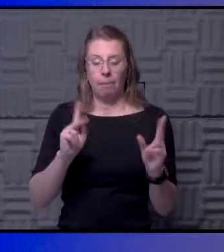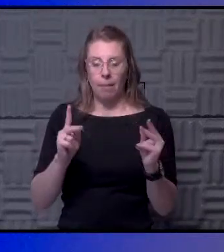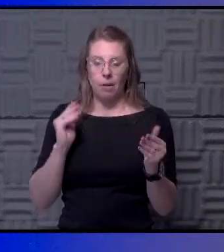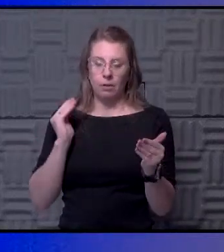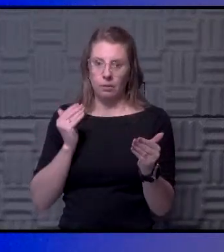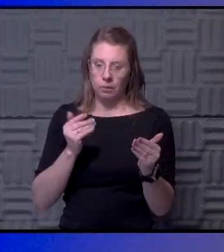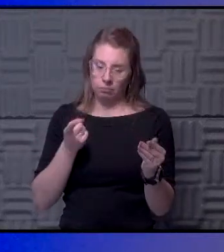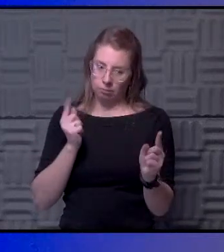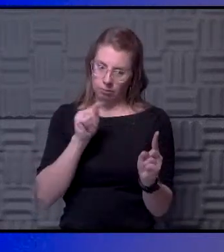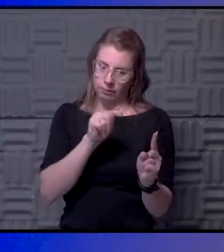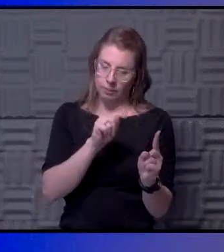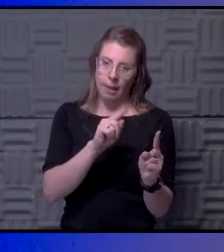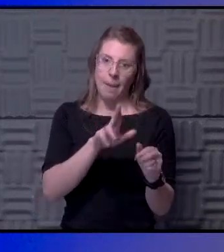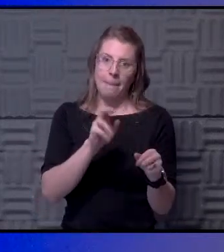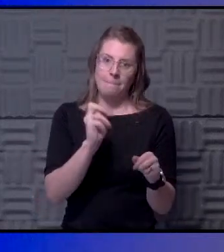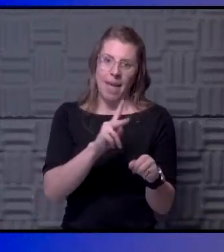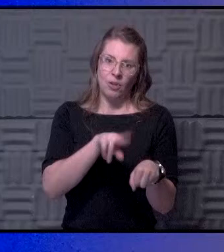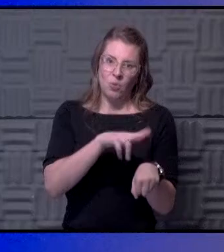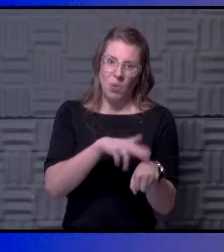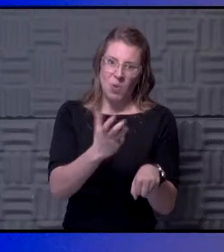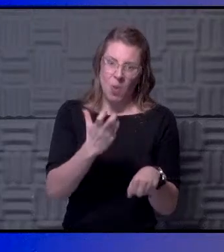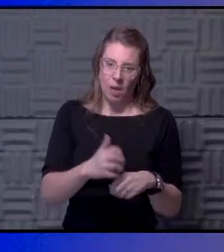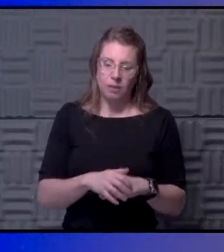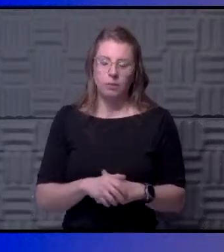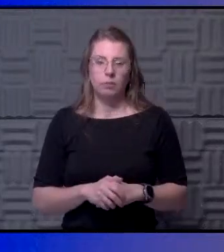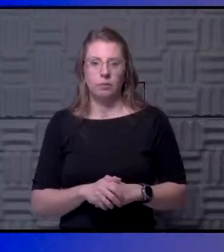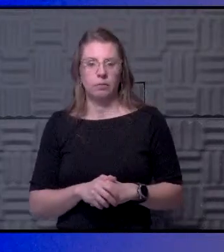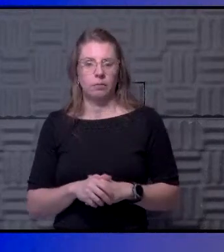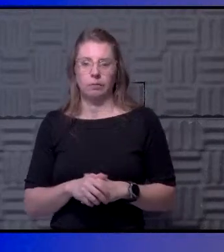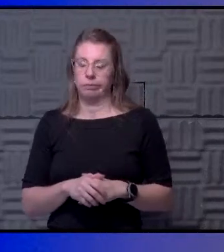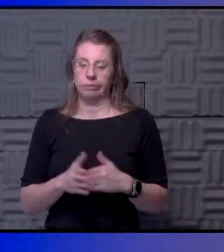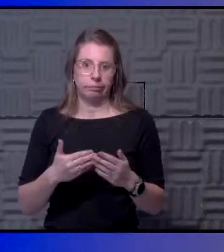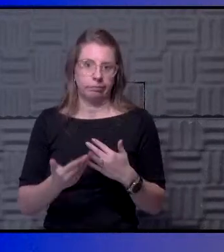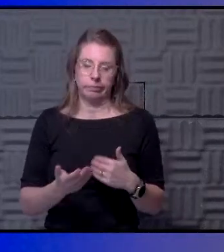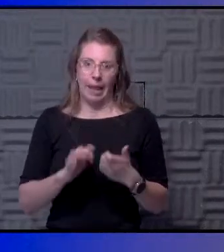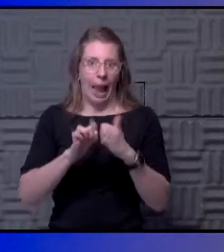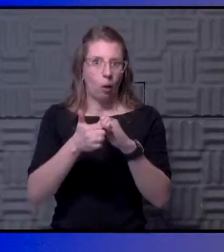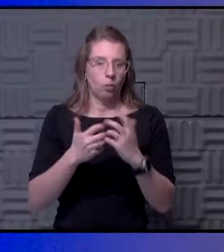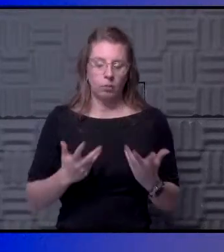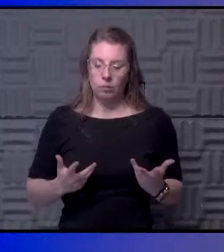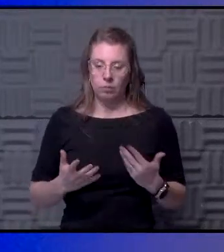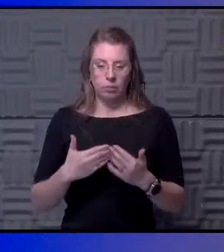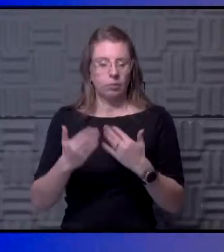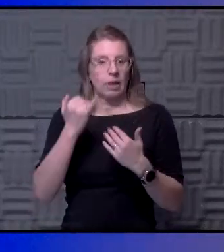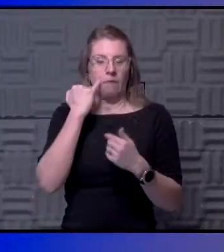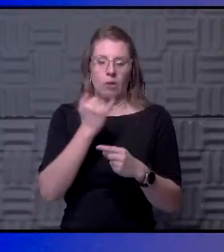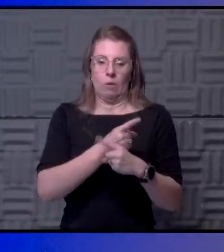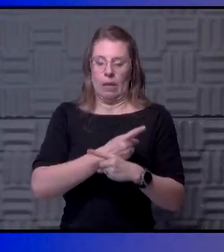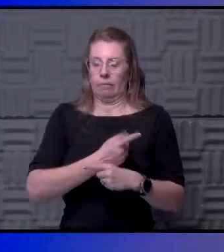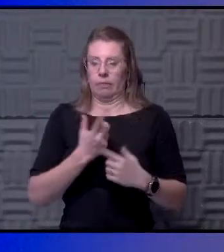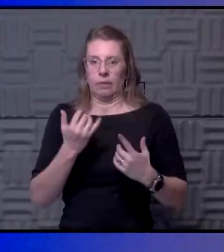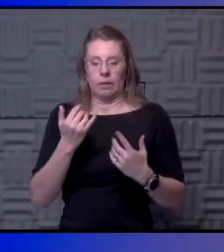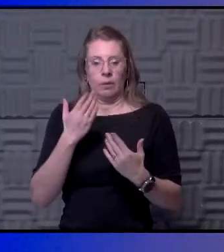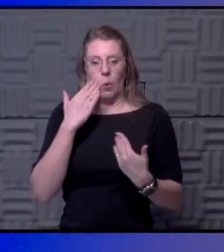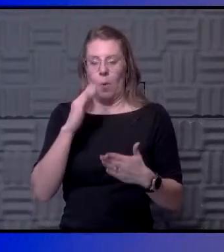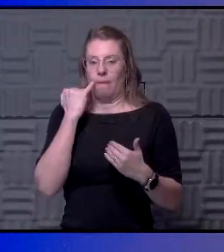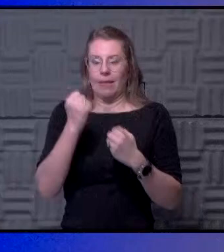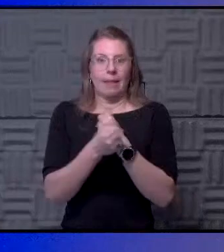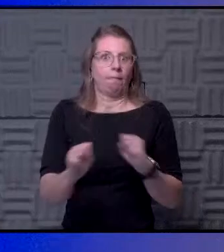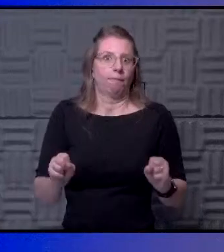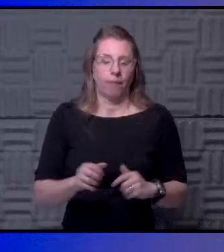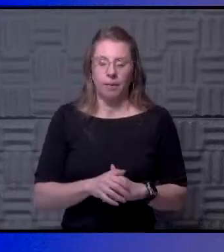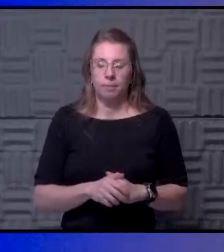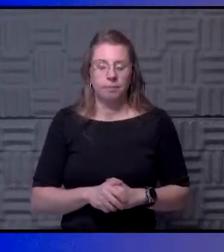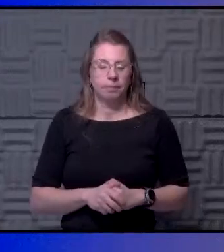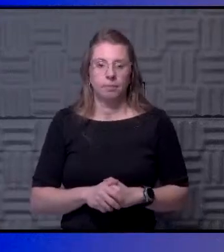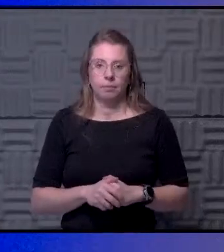towards back normalcy, come hell or high water. But that's not the safest thing to do. So I think there are just so